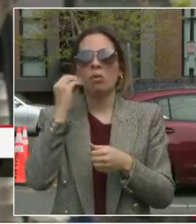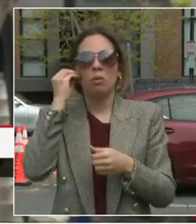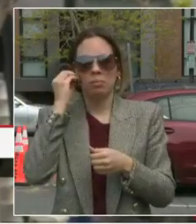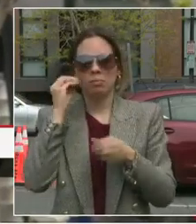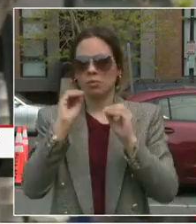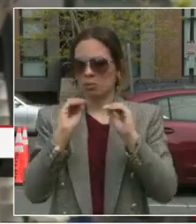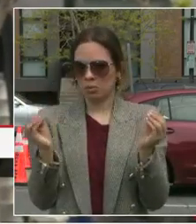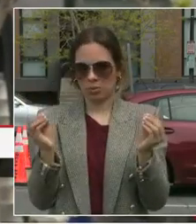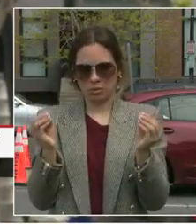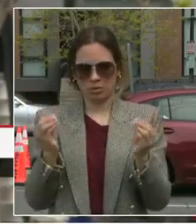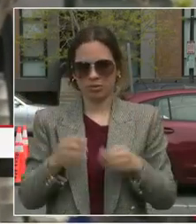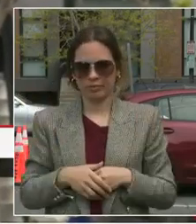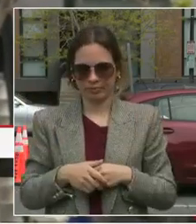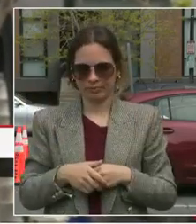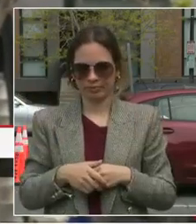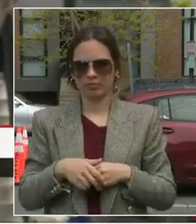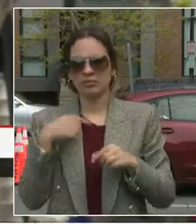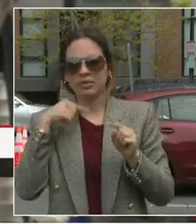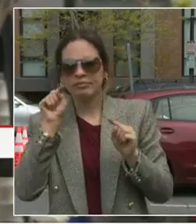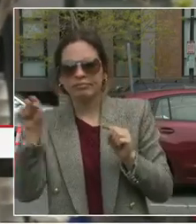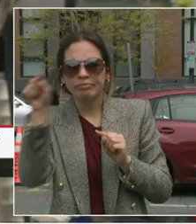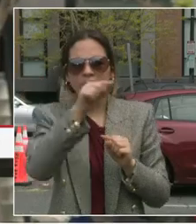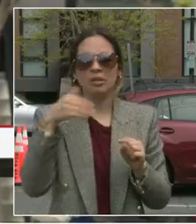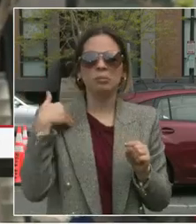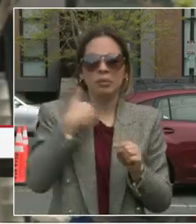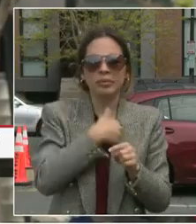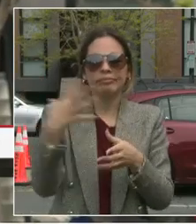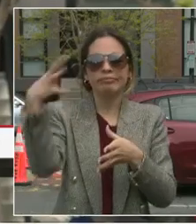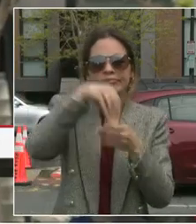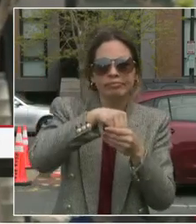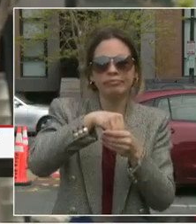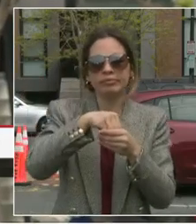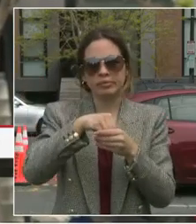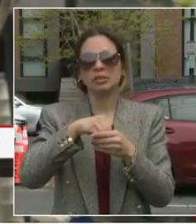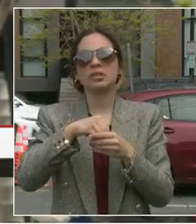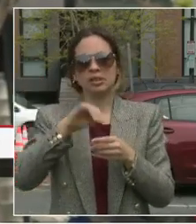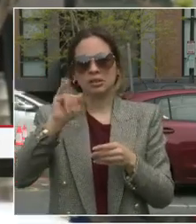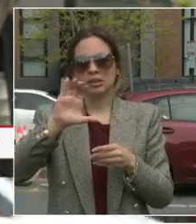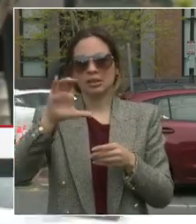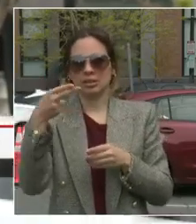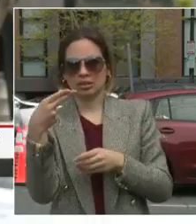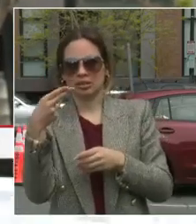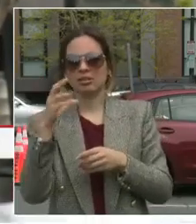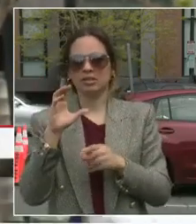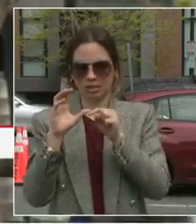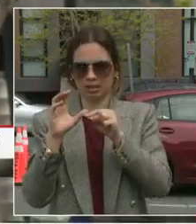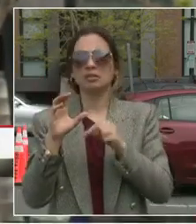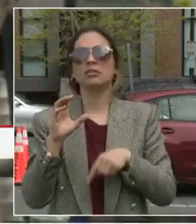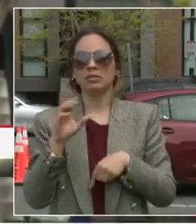there are also other members of the ICH here, so give them a big round of applause,